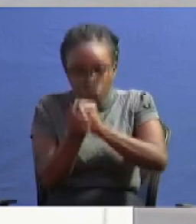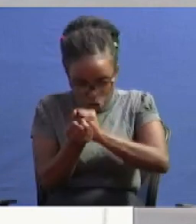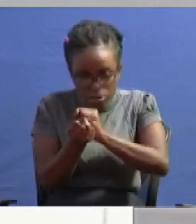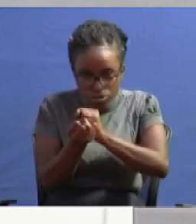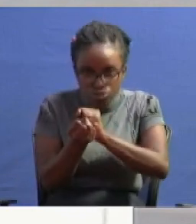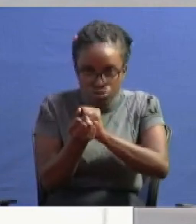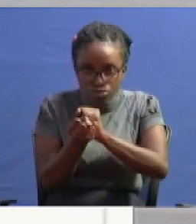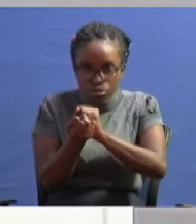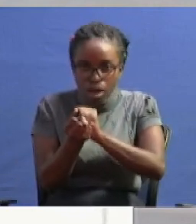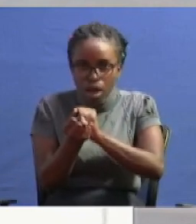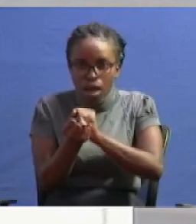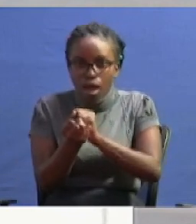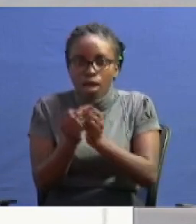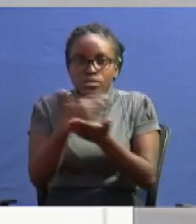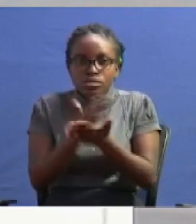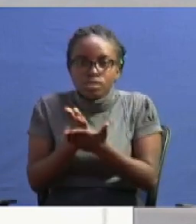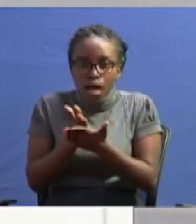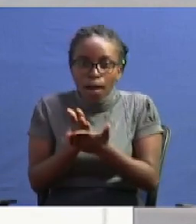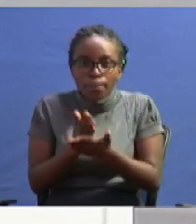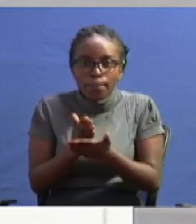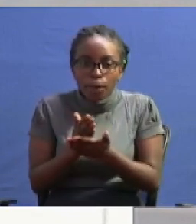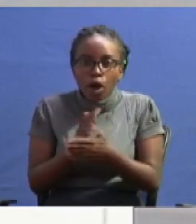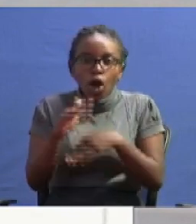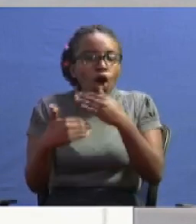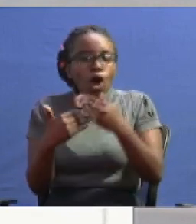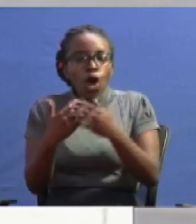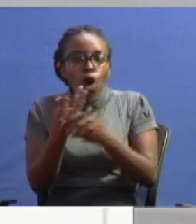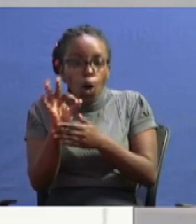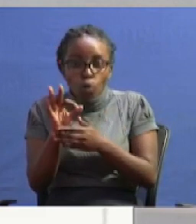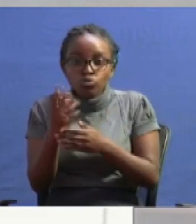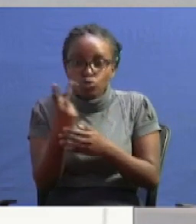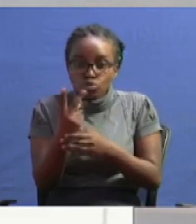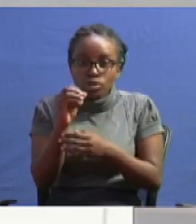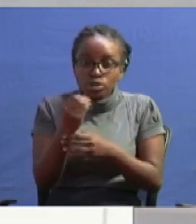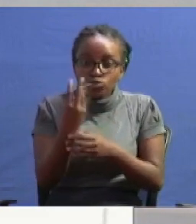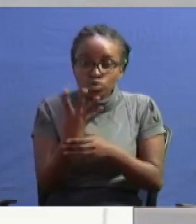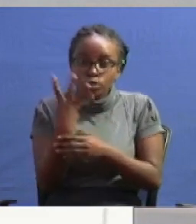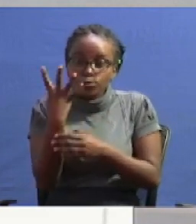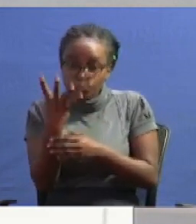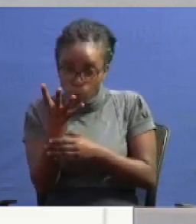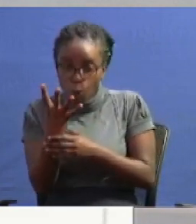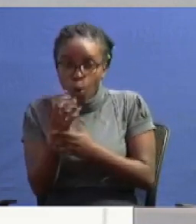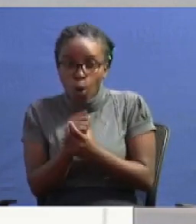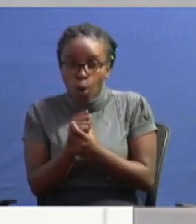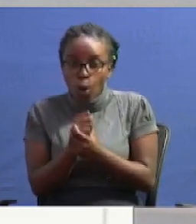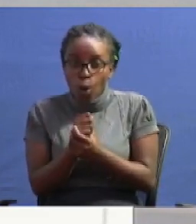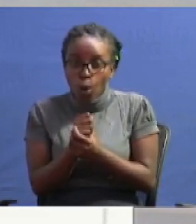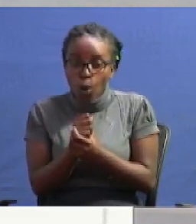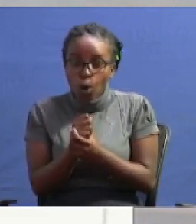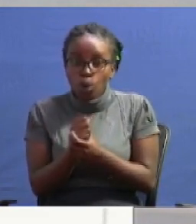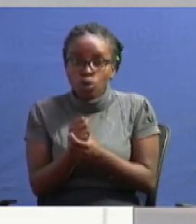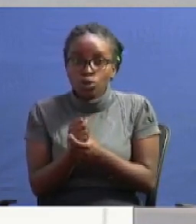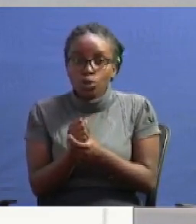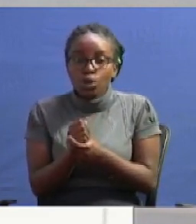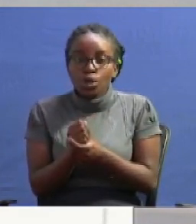of the recommendations in regard to this finance bill of 2024. And of course, that's bring us to